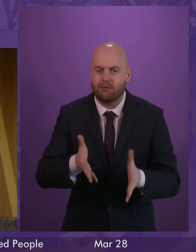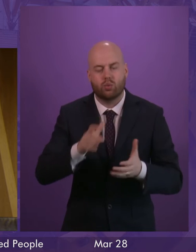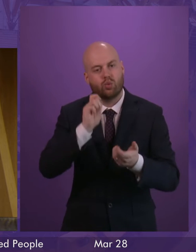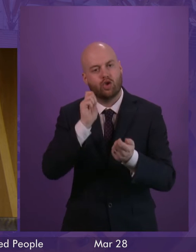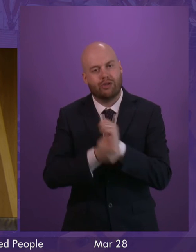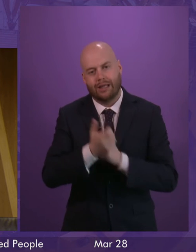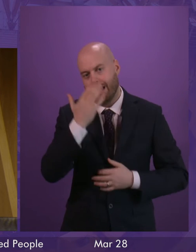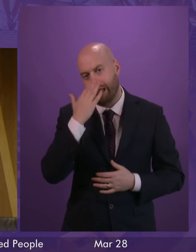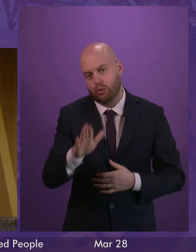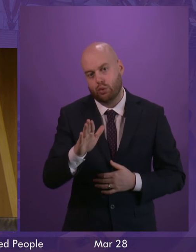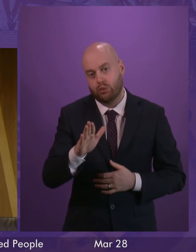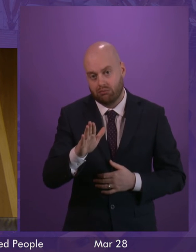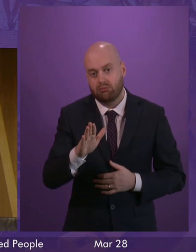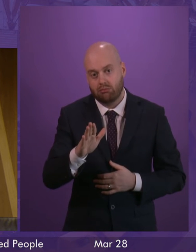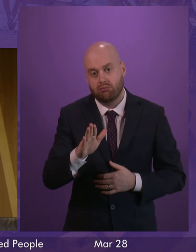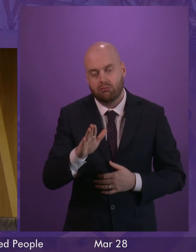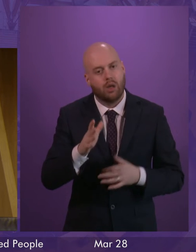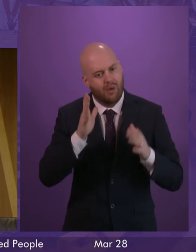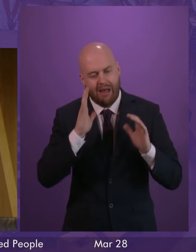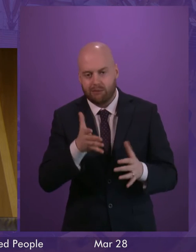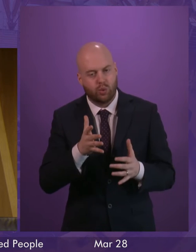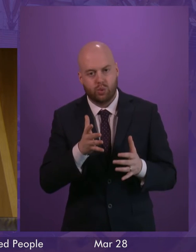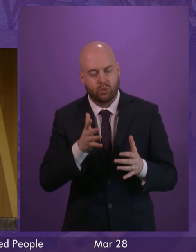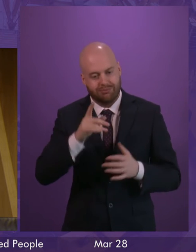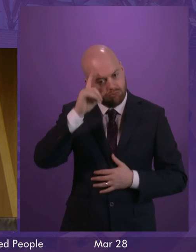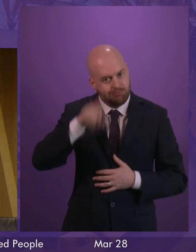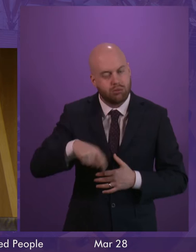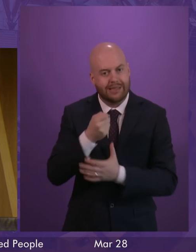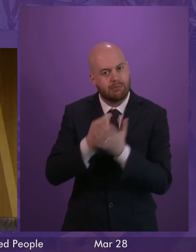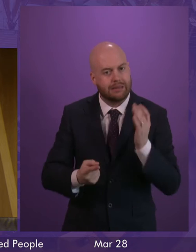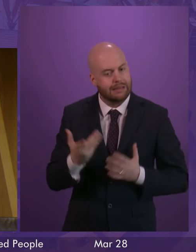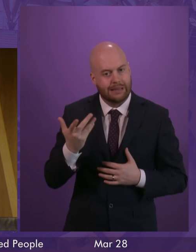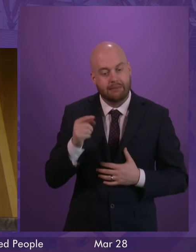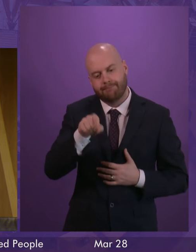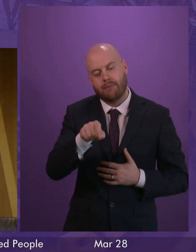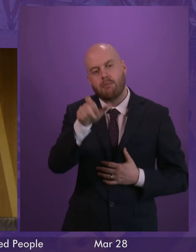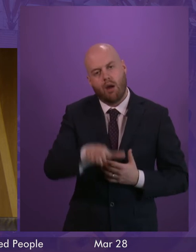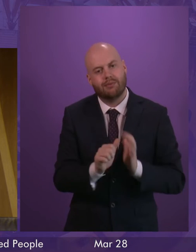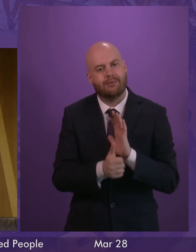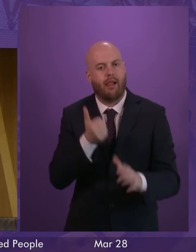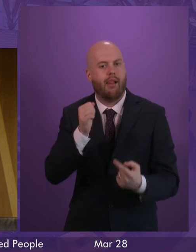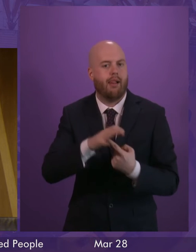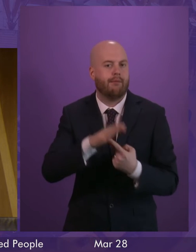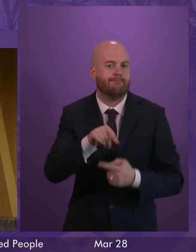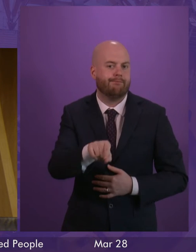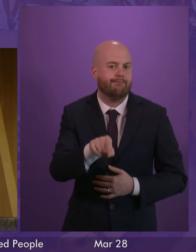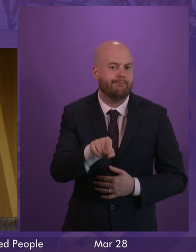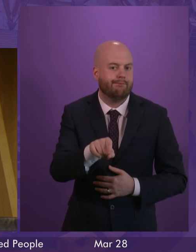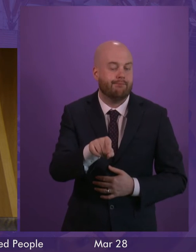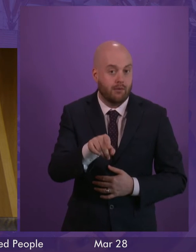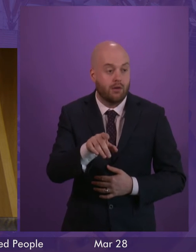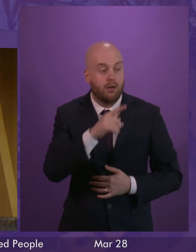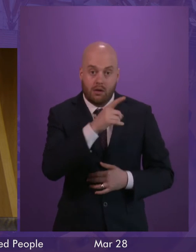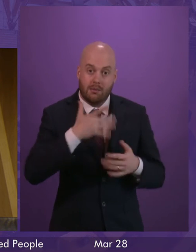in the workplace. They have to see through the disability. Like with MS society has said, my MS, my needs, found that 39